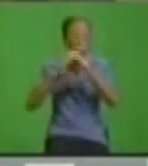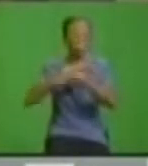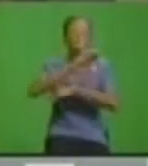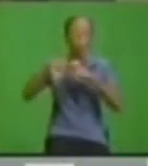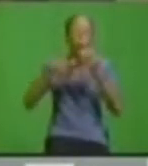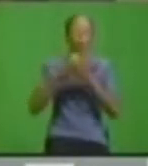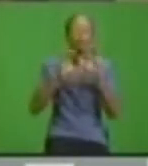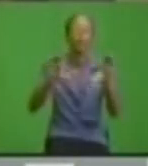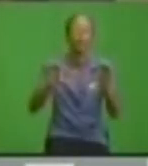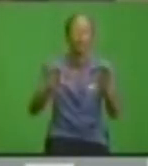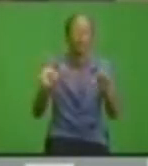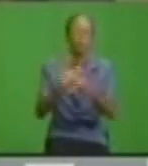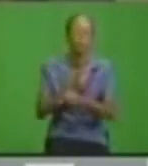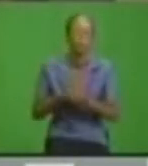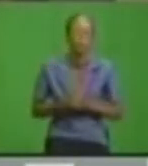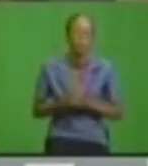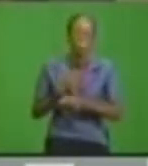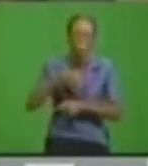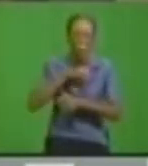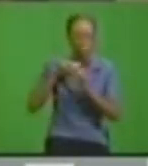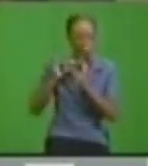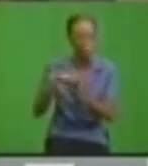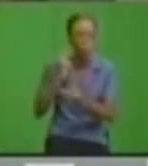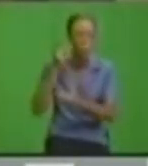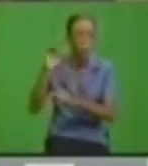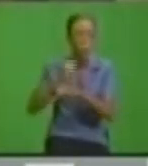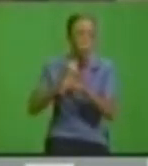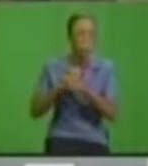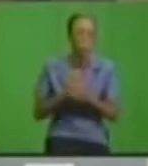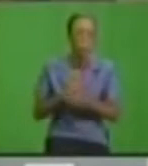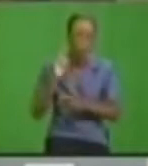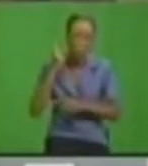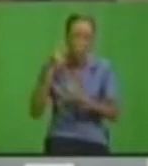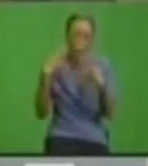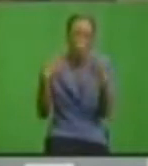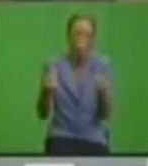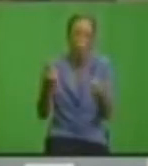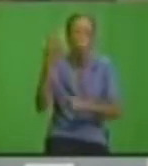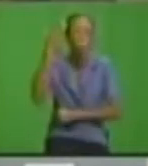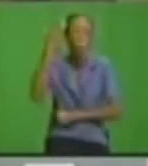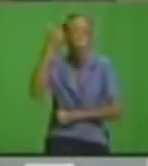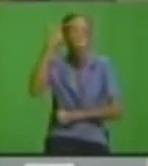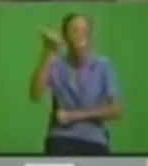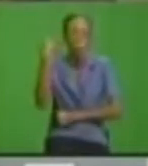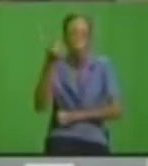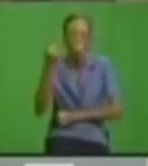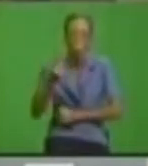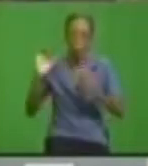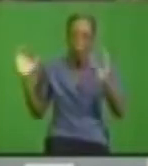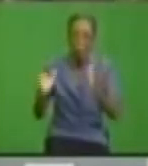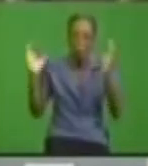unfinished work. He was bold enough to champion the cause of regional